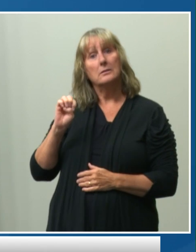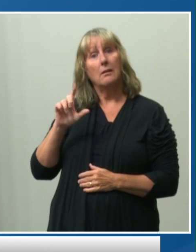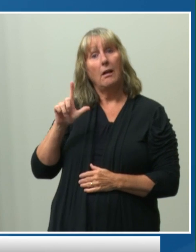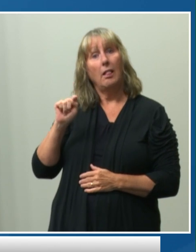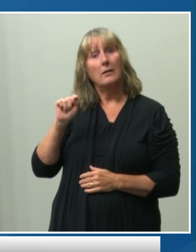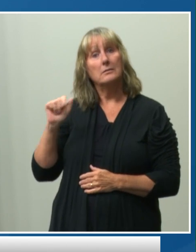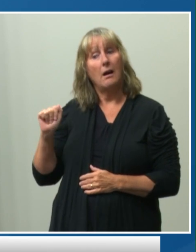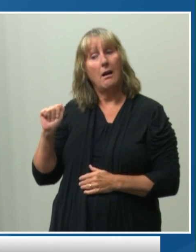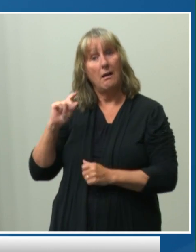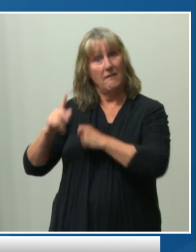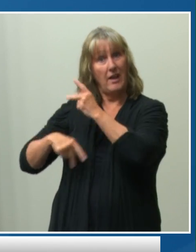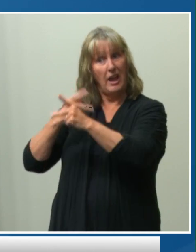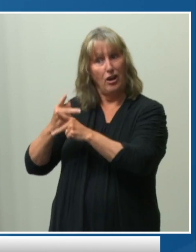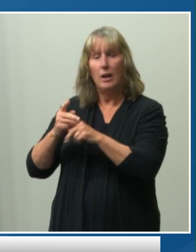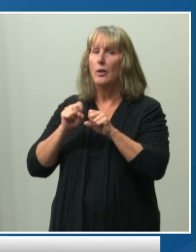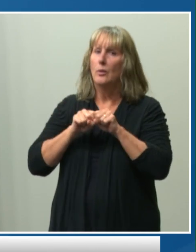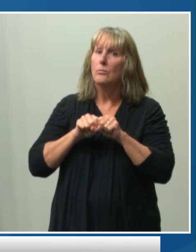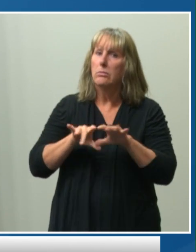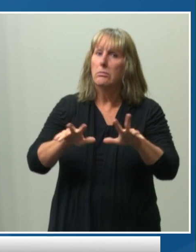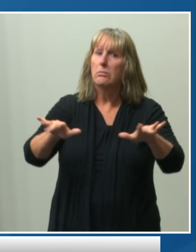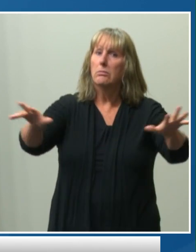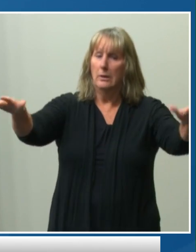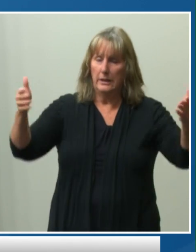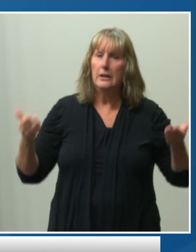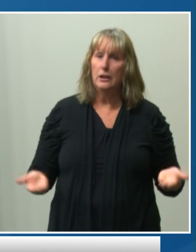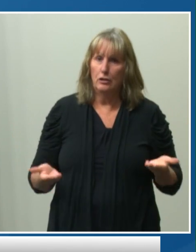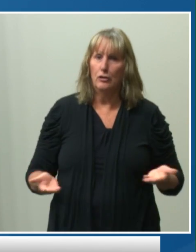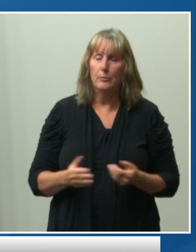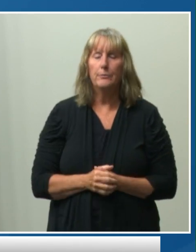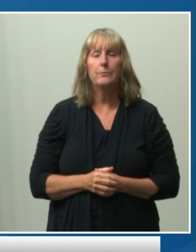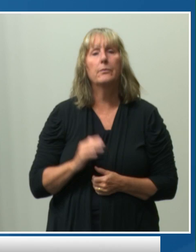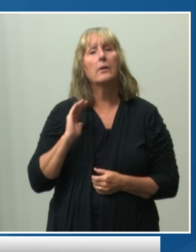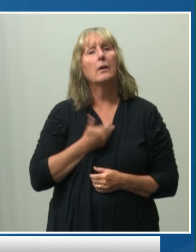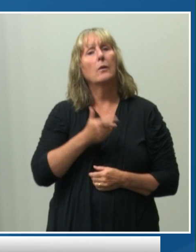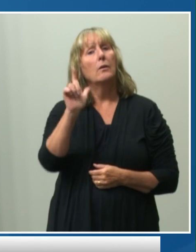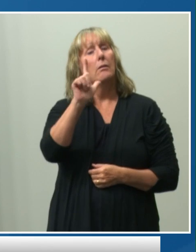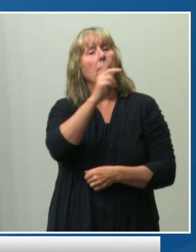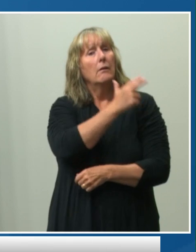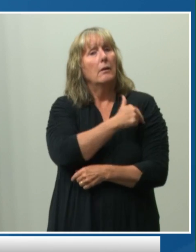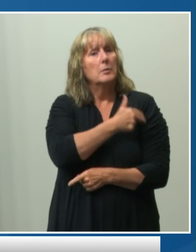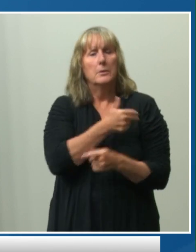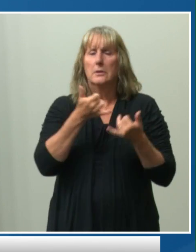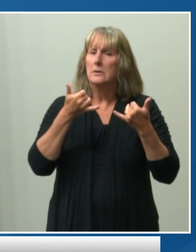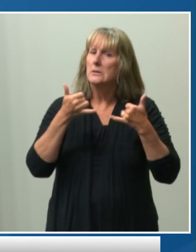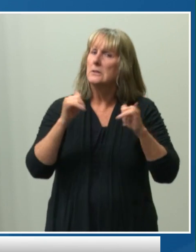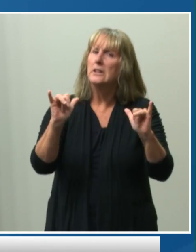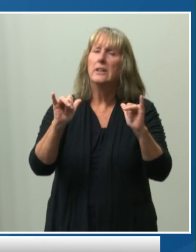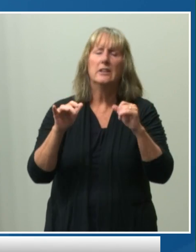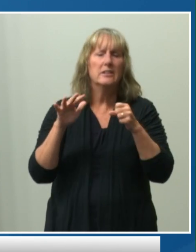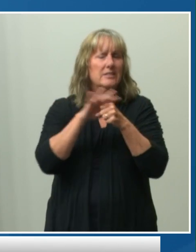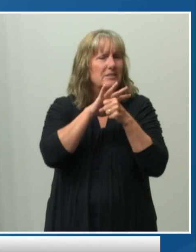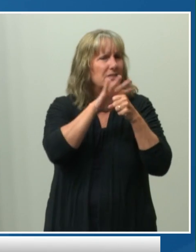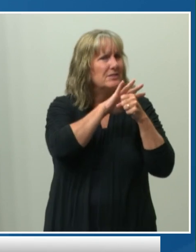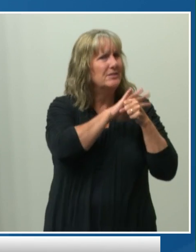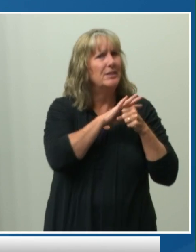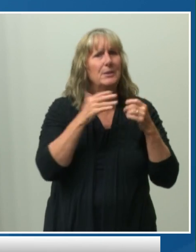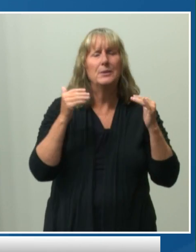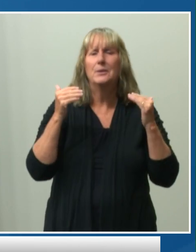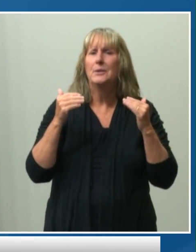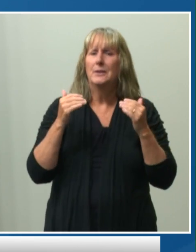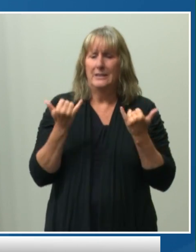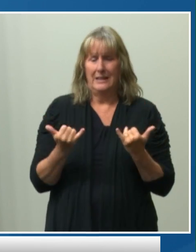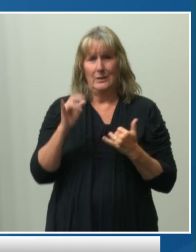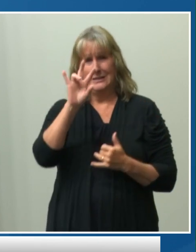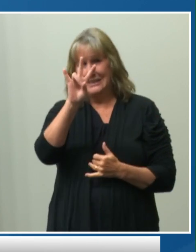to be widespread in Lancaster County. Our Lincoln hospitals are still strained. Currently, 76